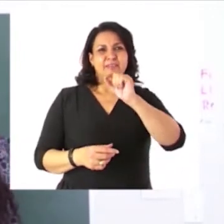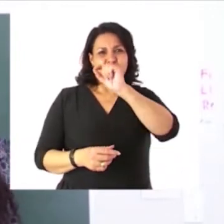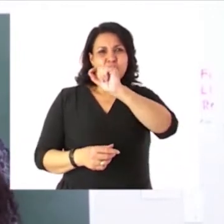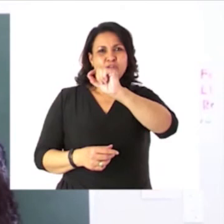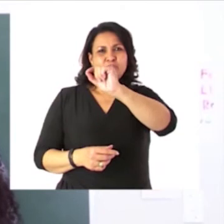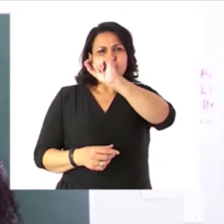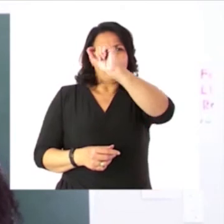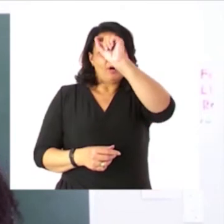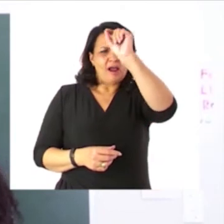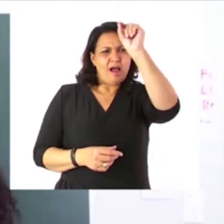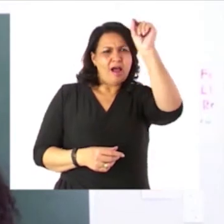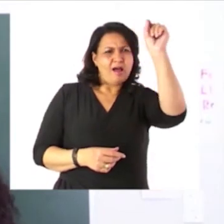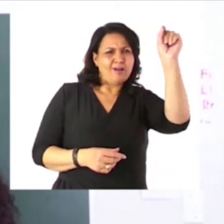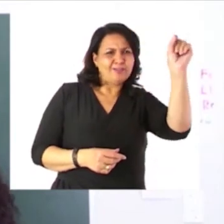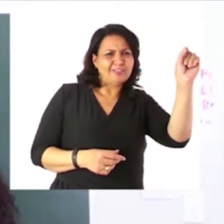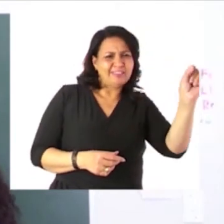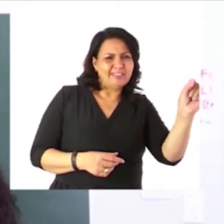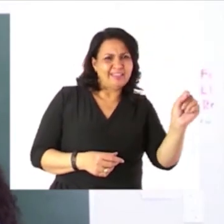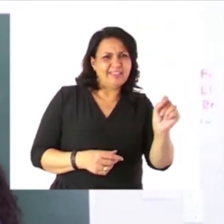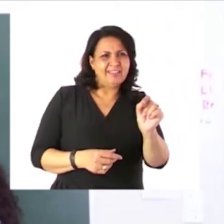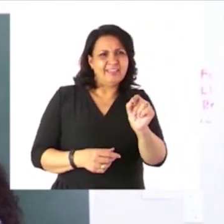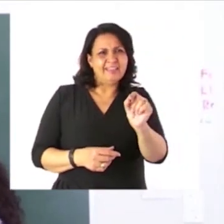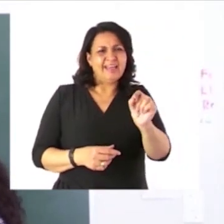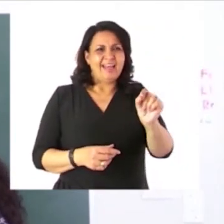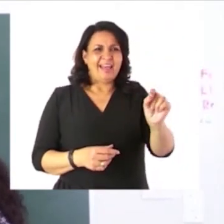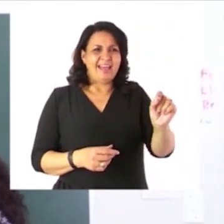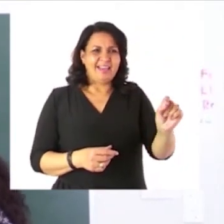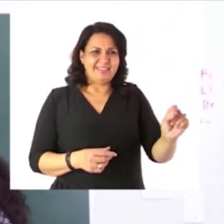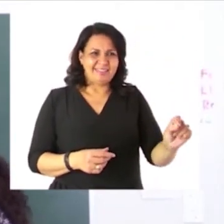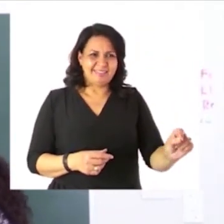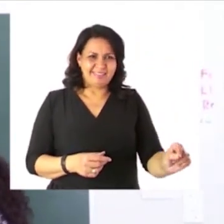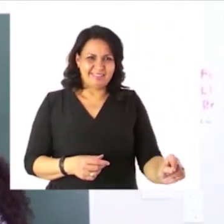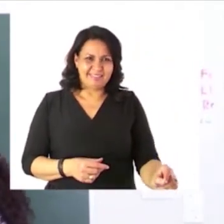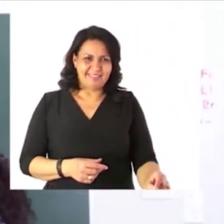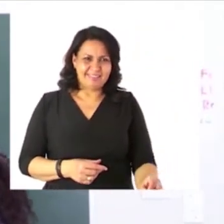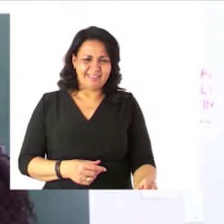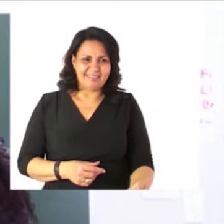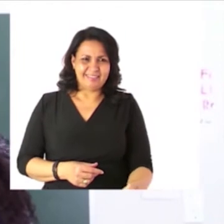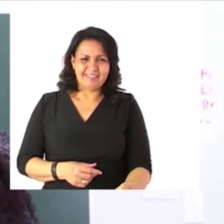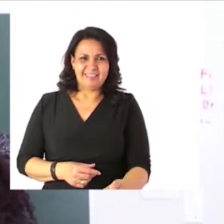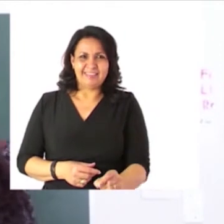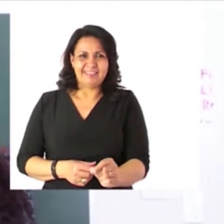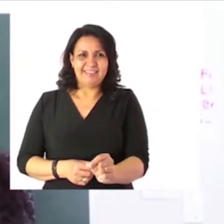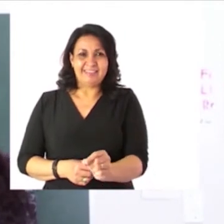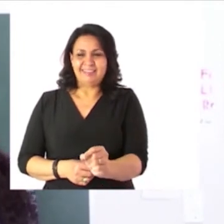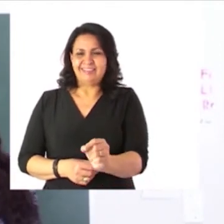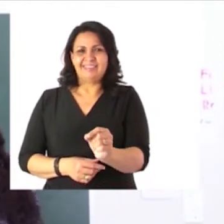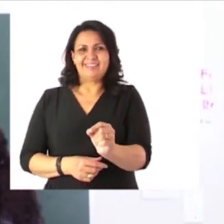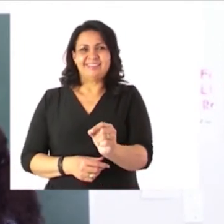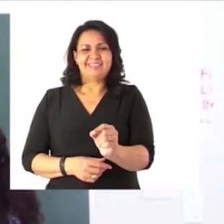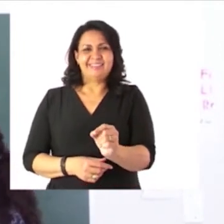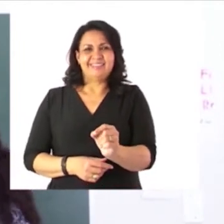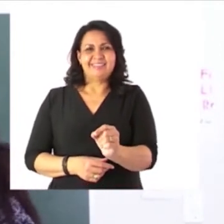the tree so that the tree can grow, and then we come out, and then we